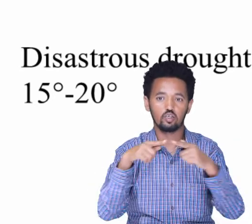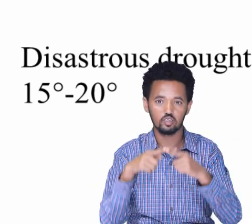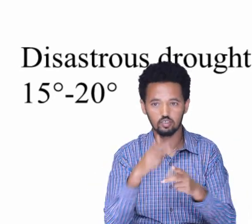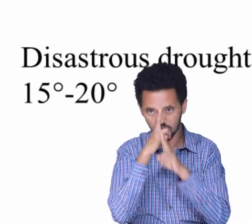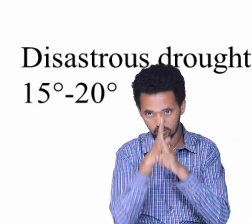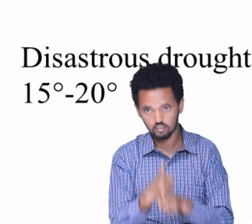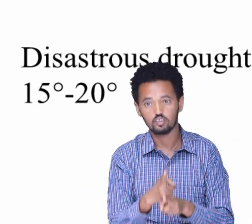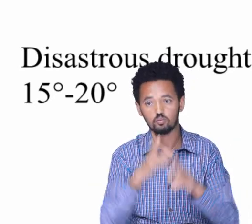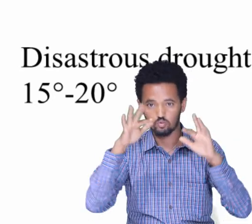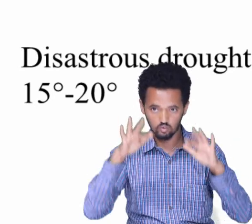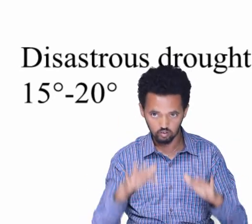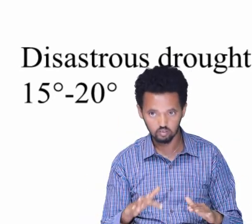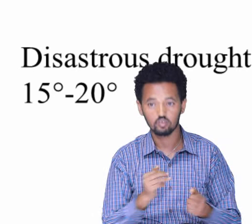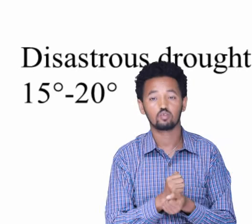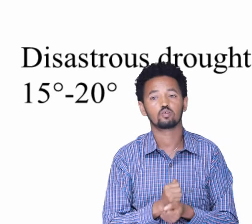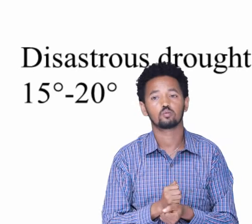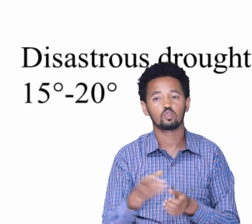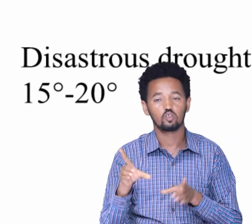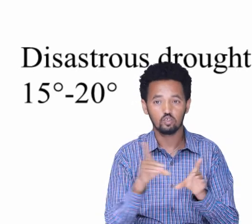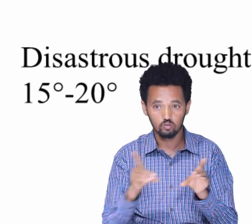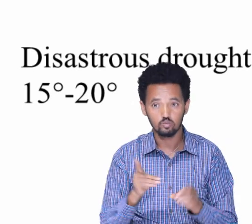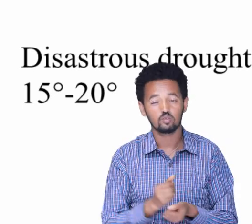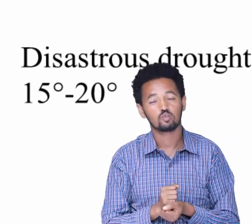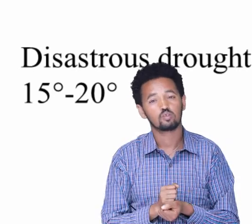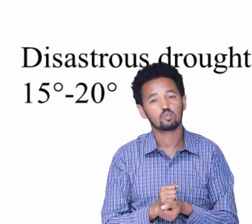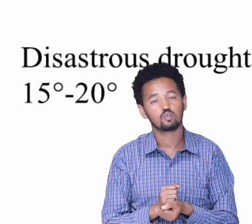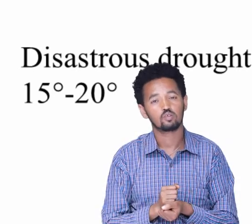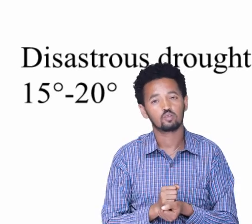Expected rainfall does not occur during drought.